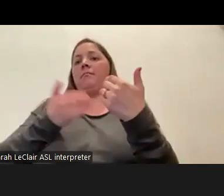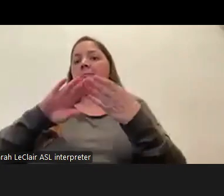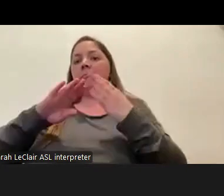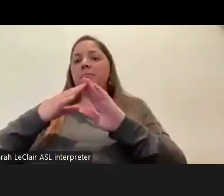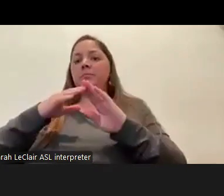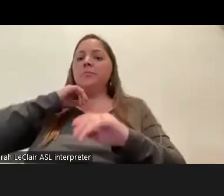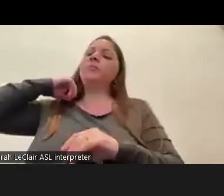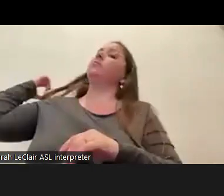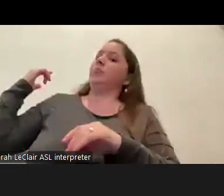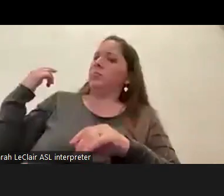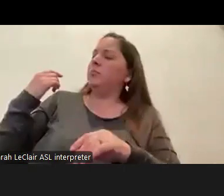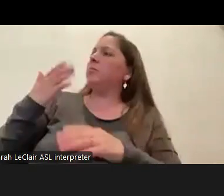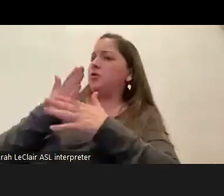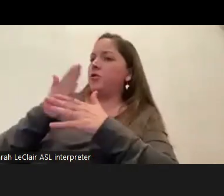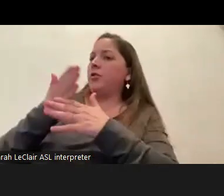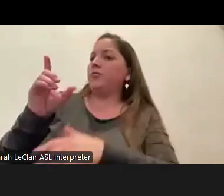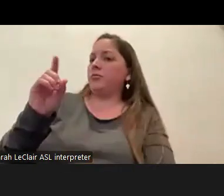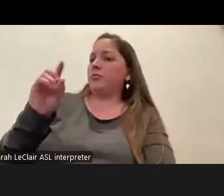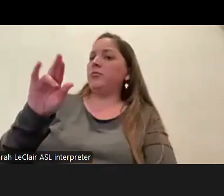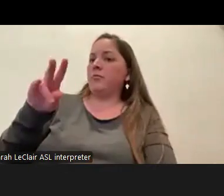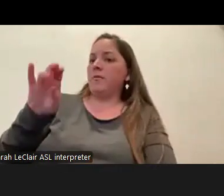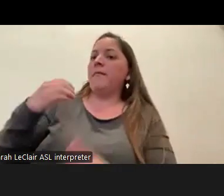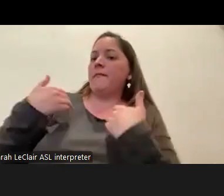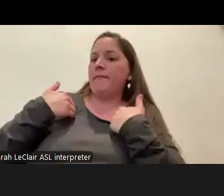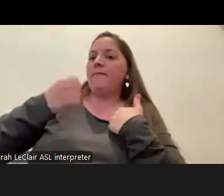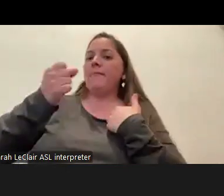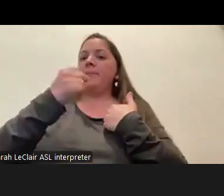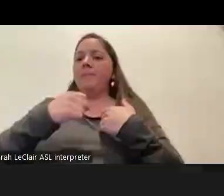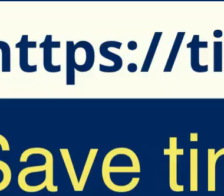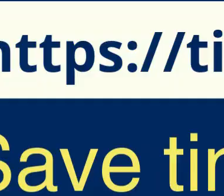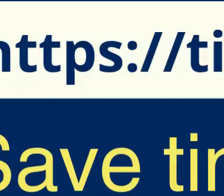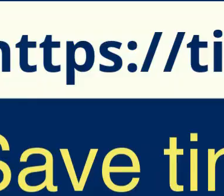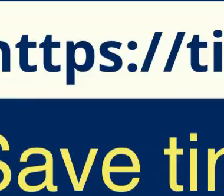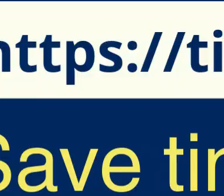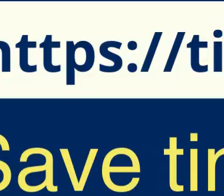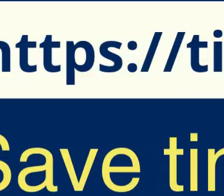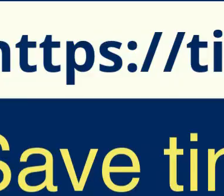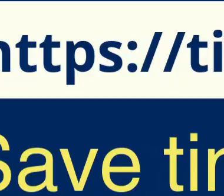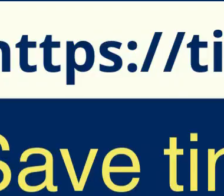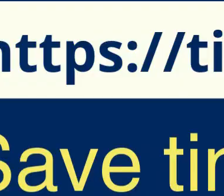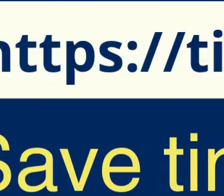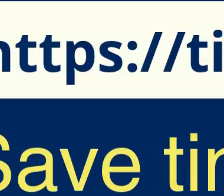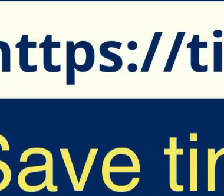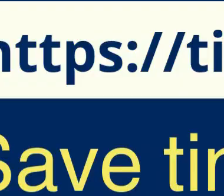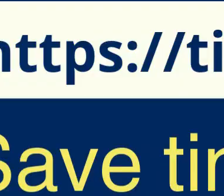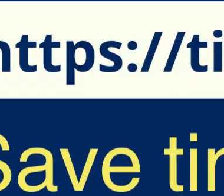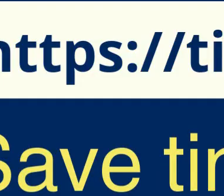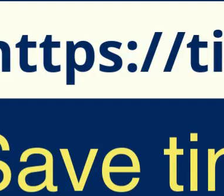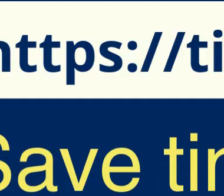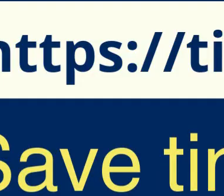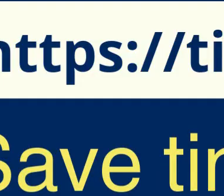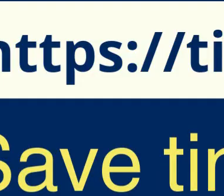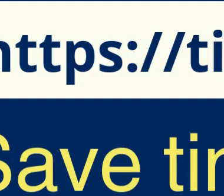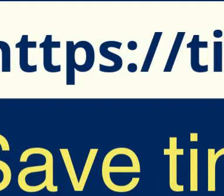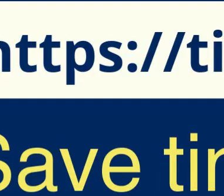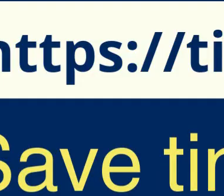on the shared drive also. So we'll give that link in a minute. If you would like to upload your flyers yourself to